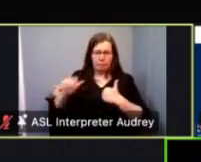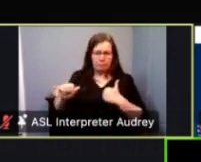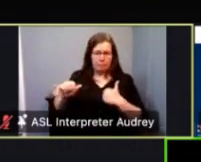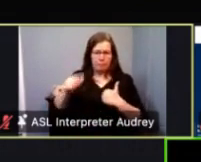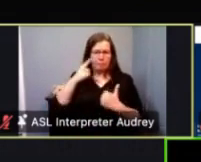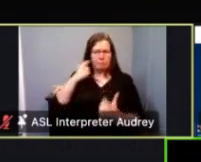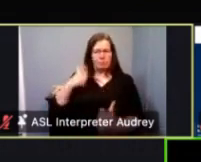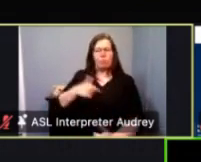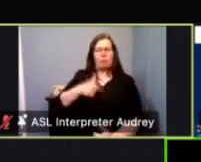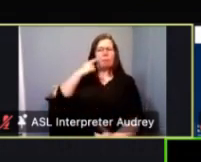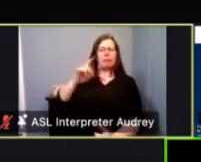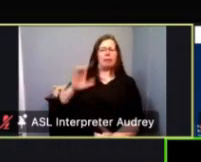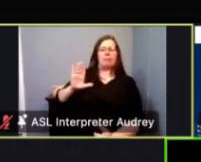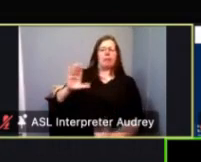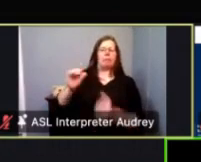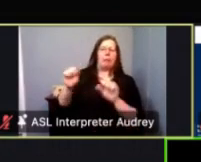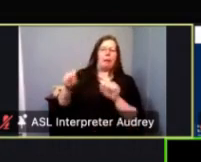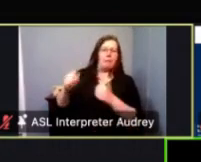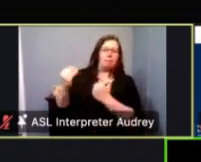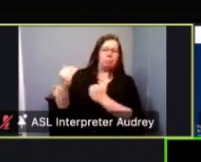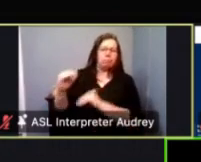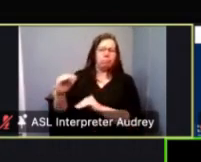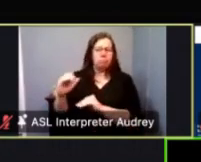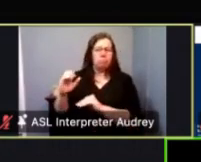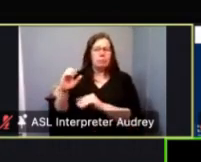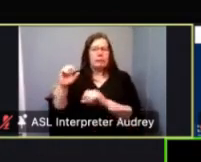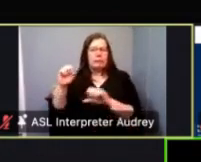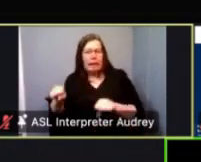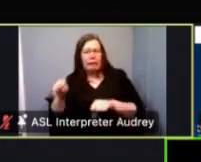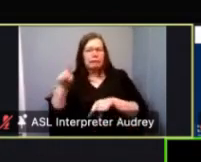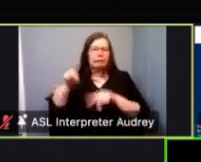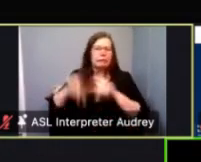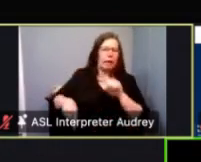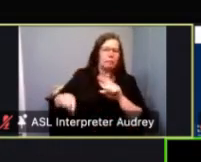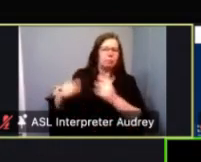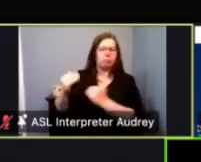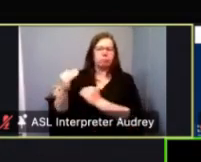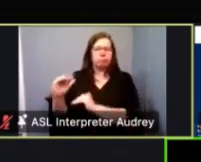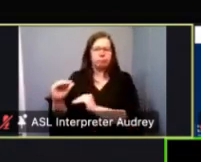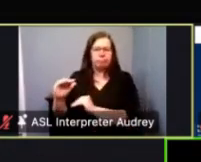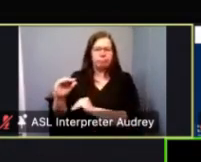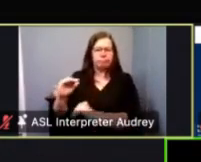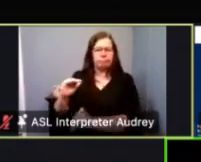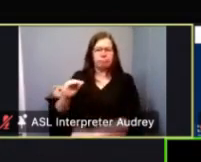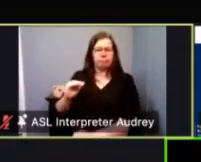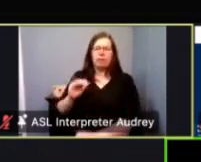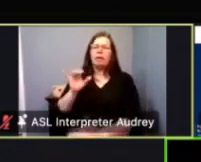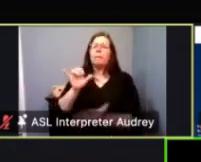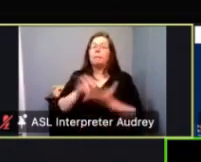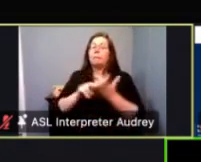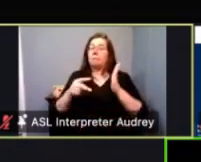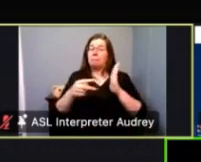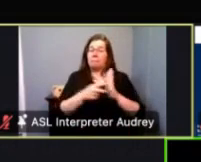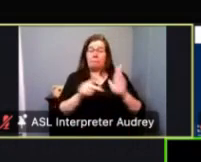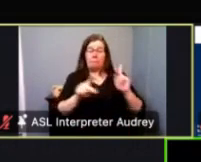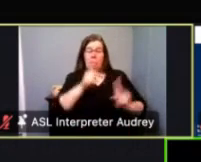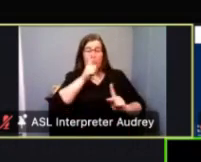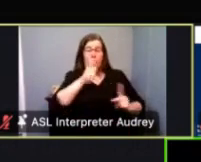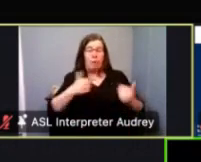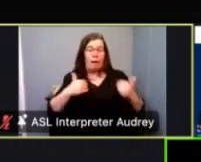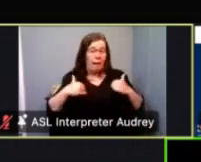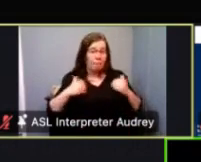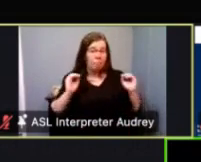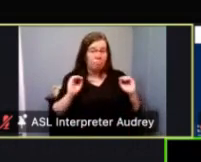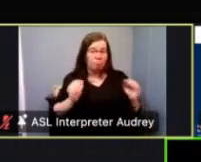we think they're able to do or not do. And it's a situation where people without